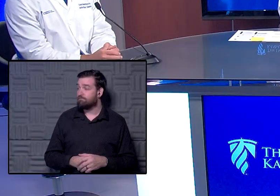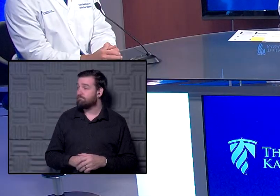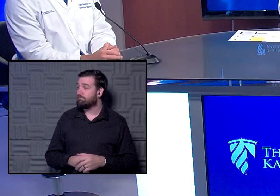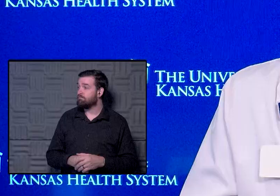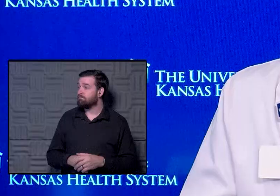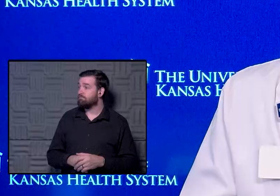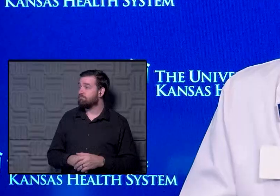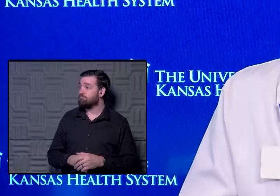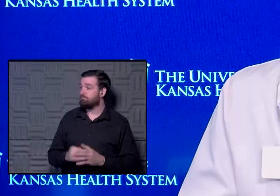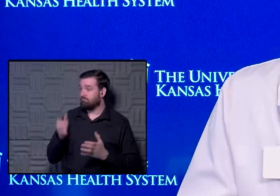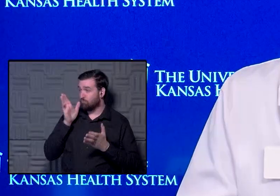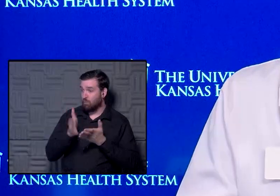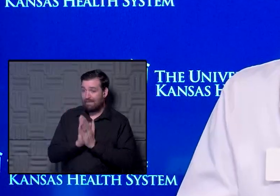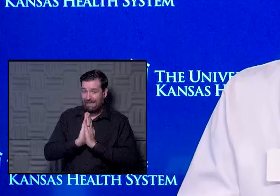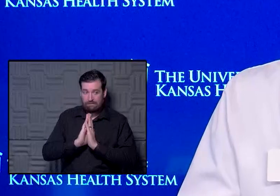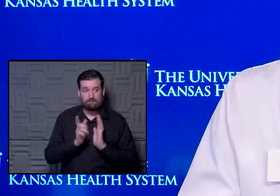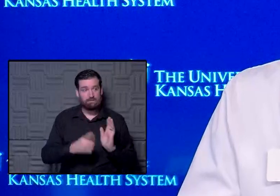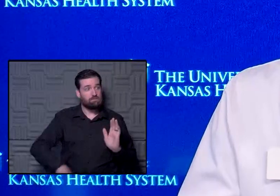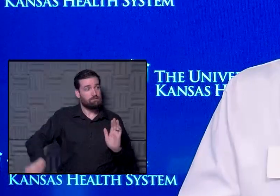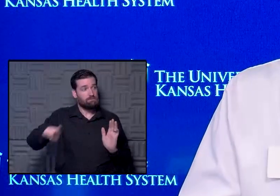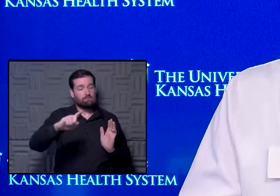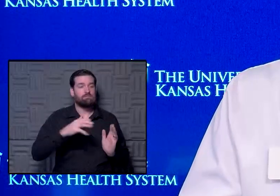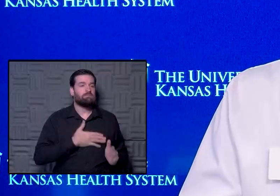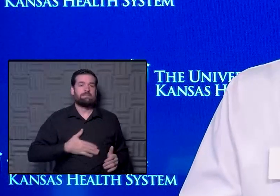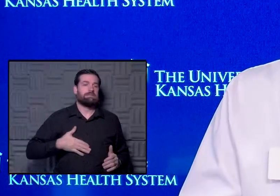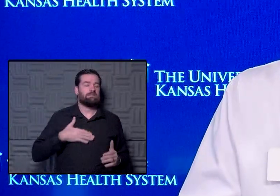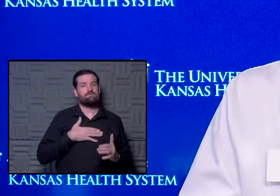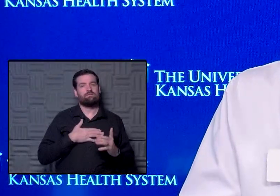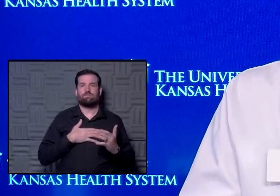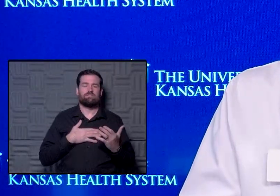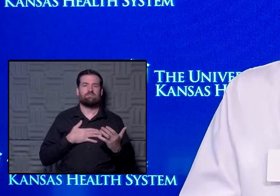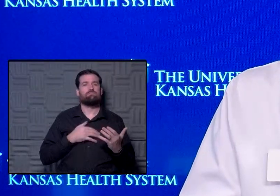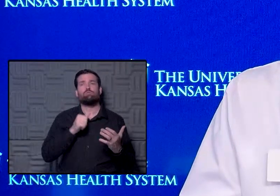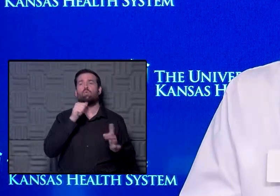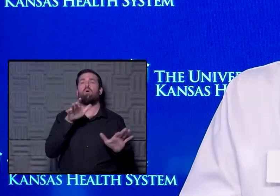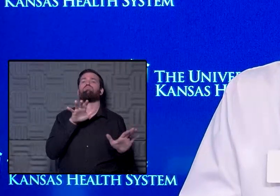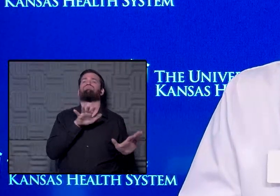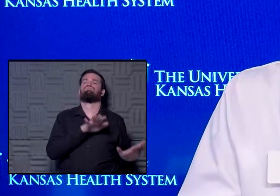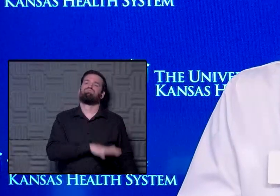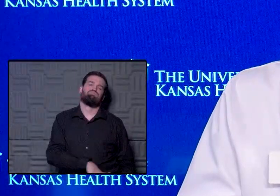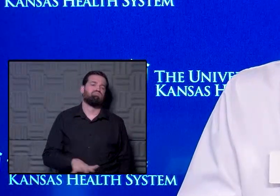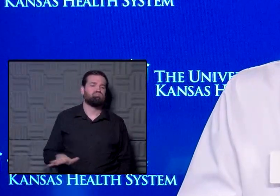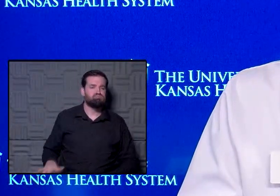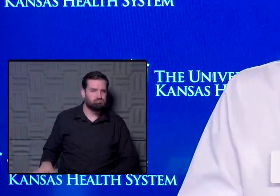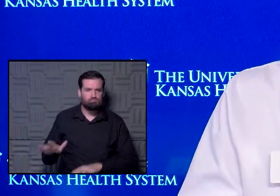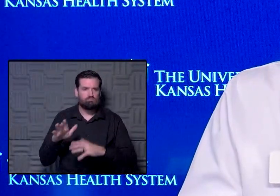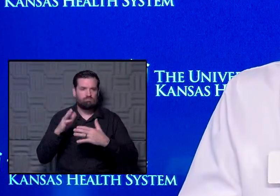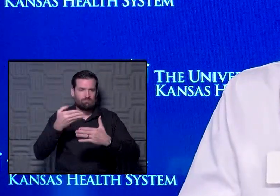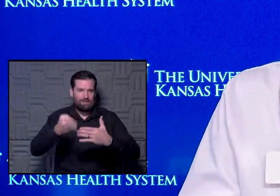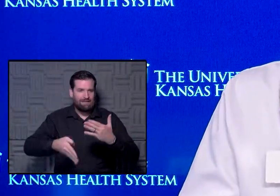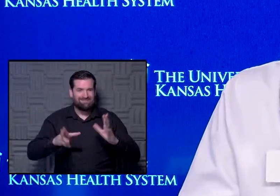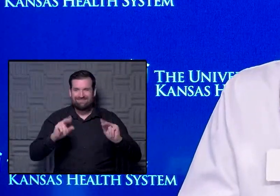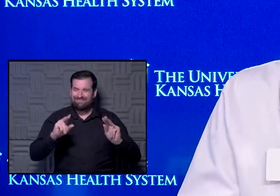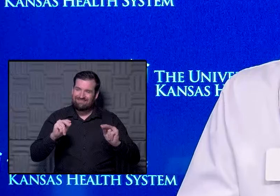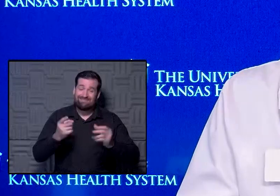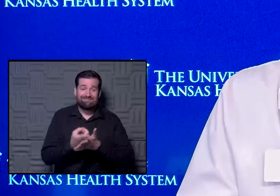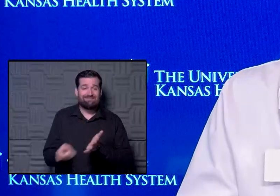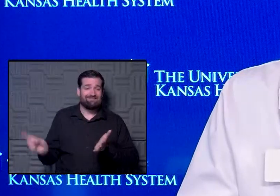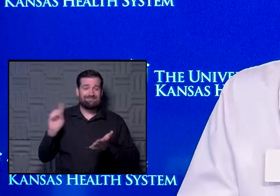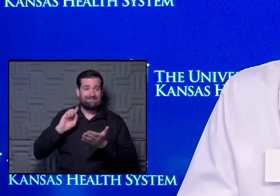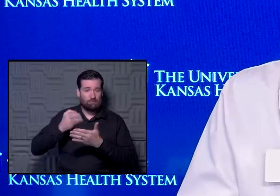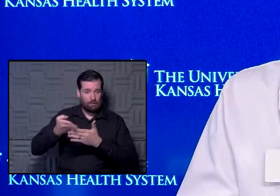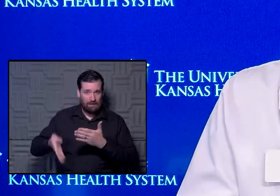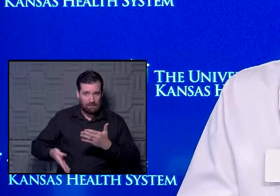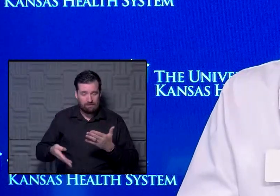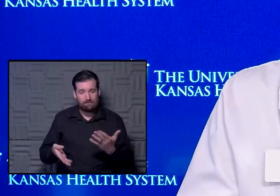And I'll ask everyone to not let your guard down as we go into the weekend. Last weekend,